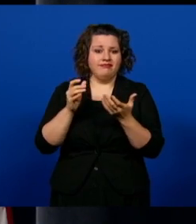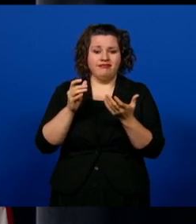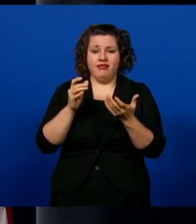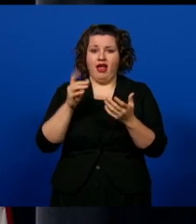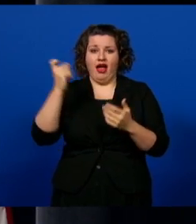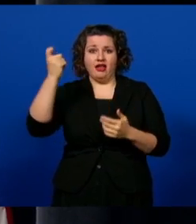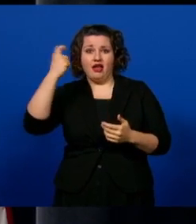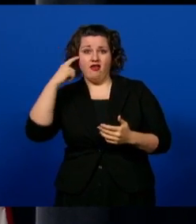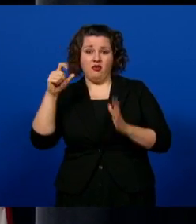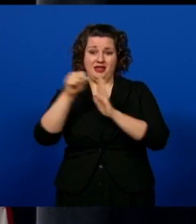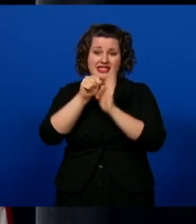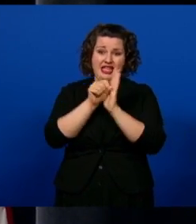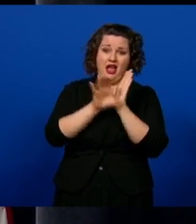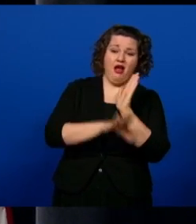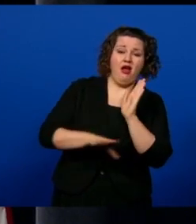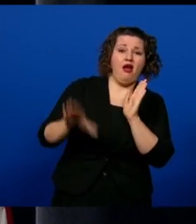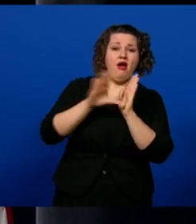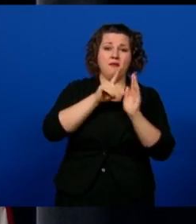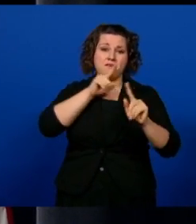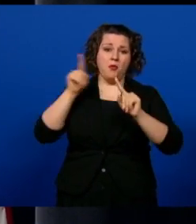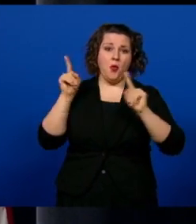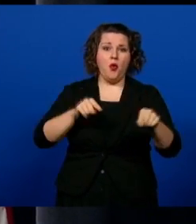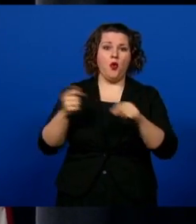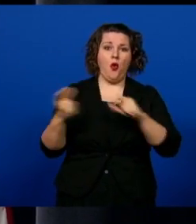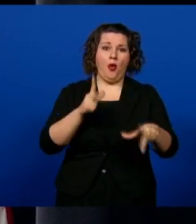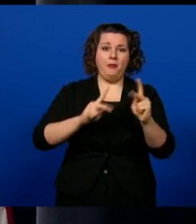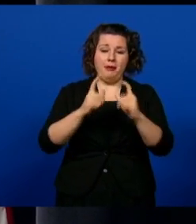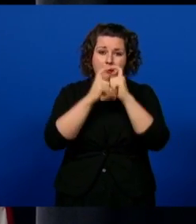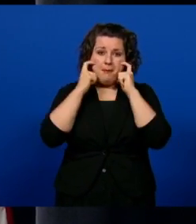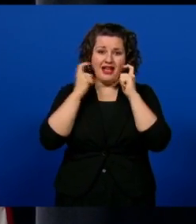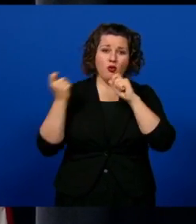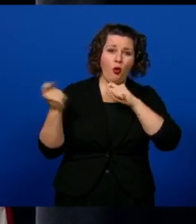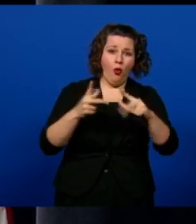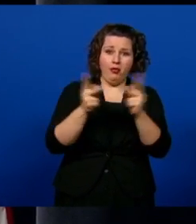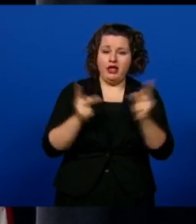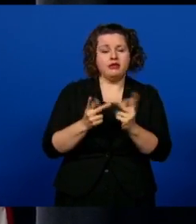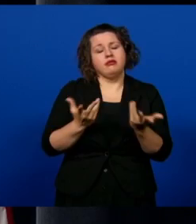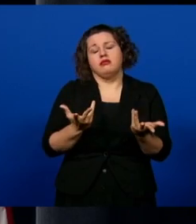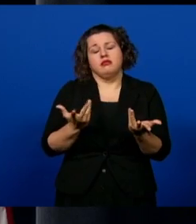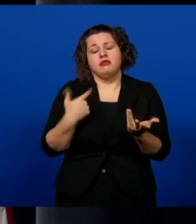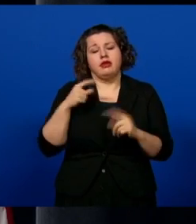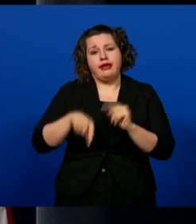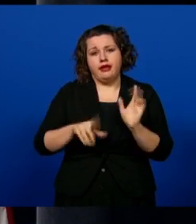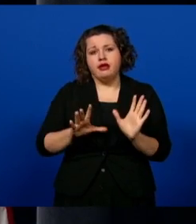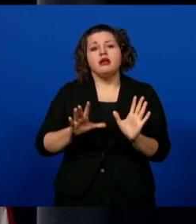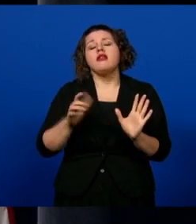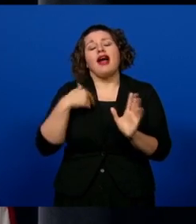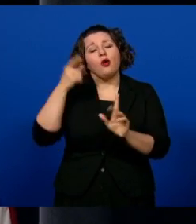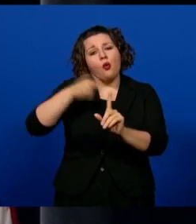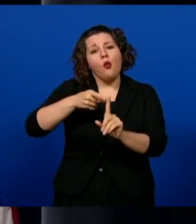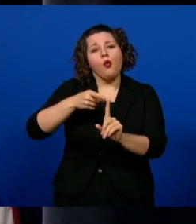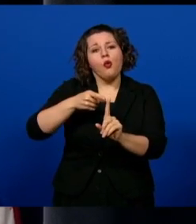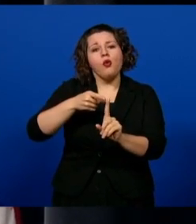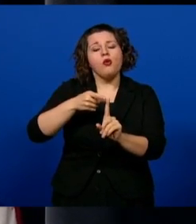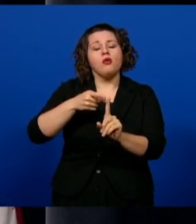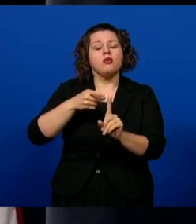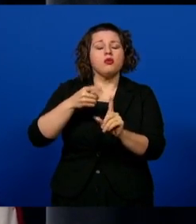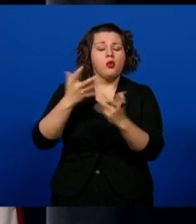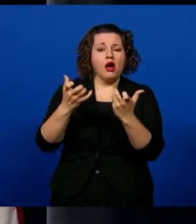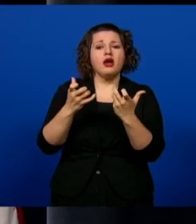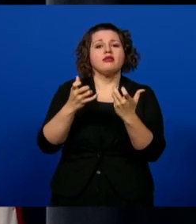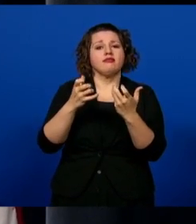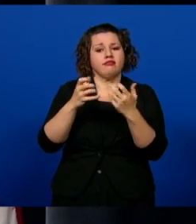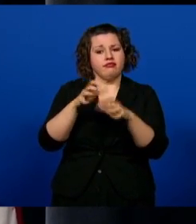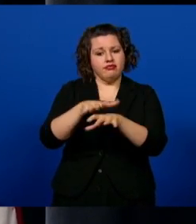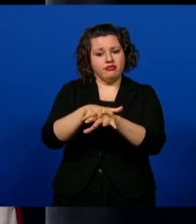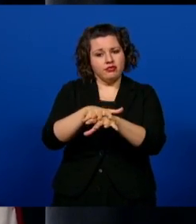is the right direction. I believe that the goal is to get individuals to help us slow the spread, to